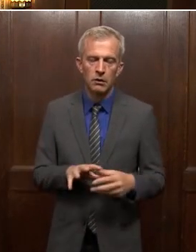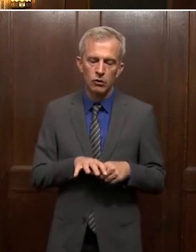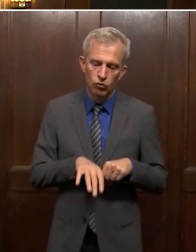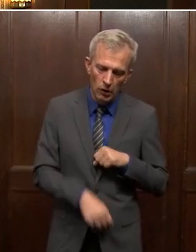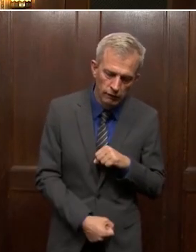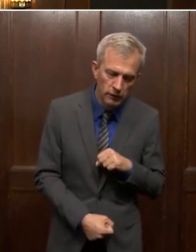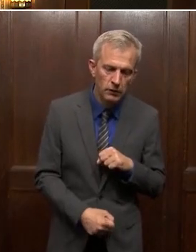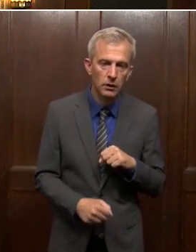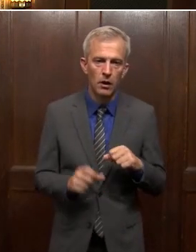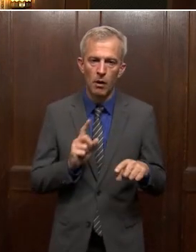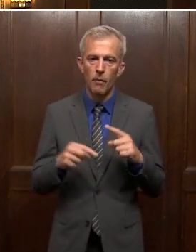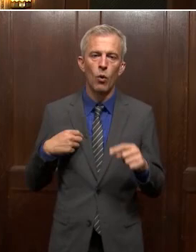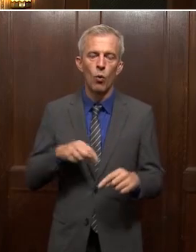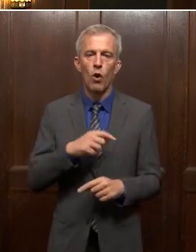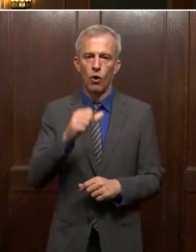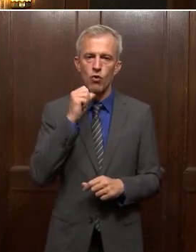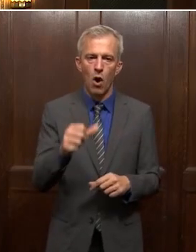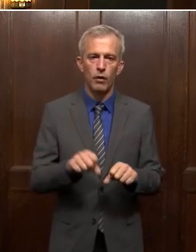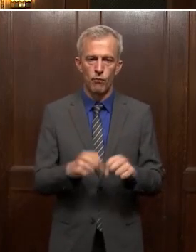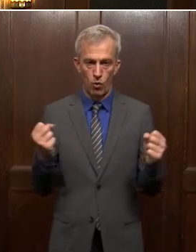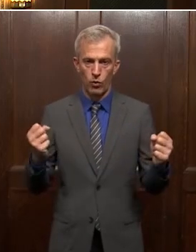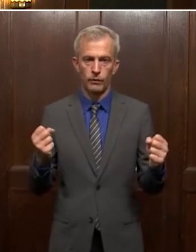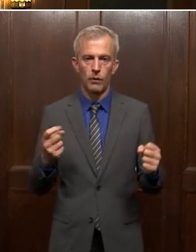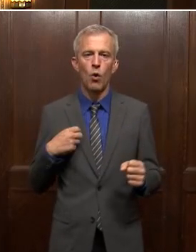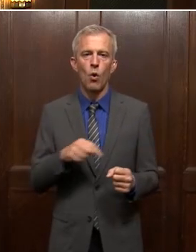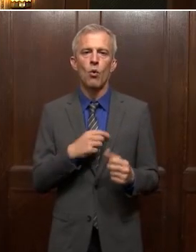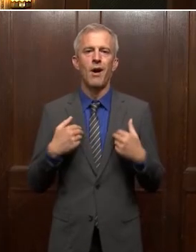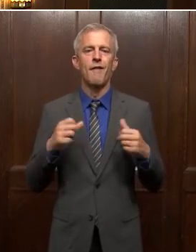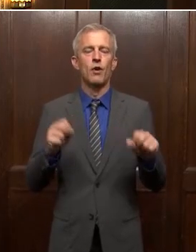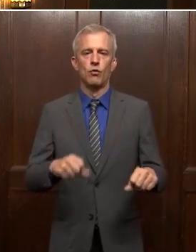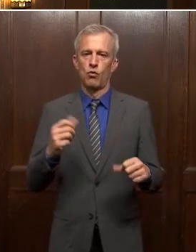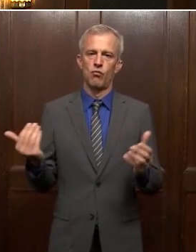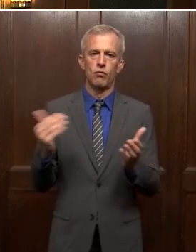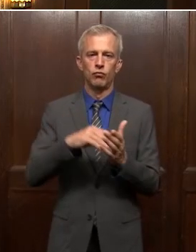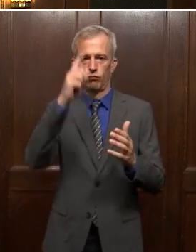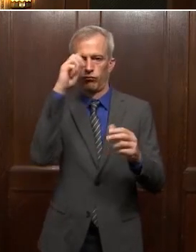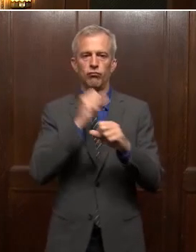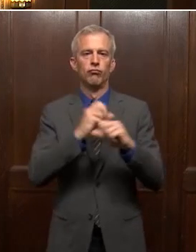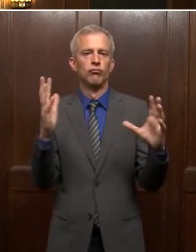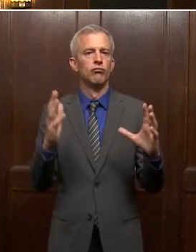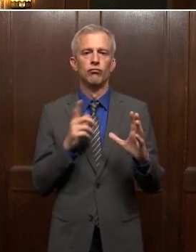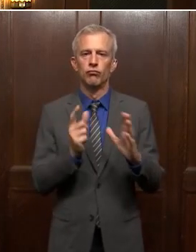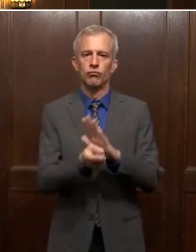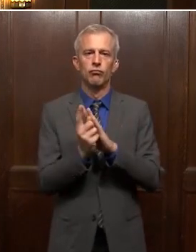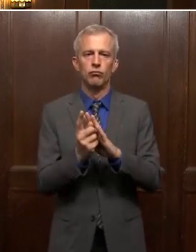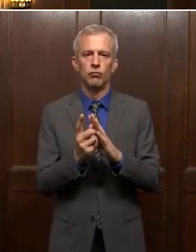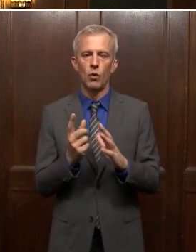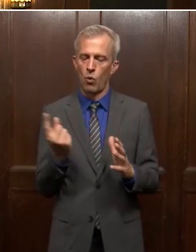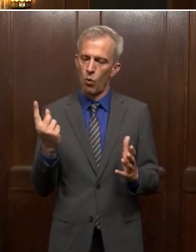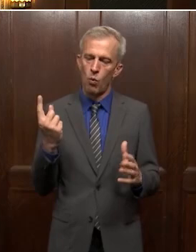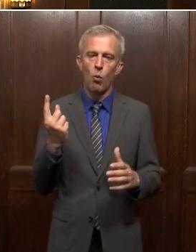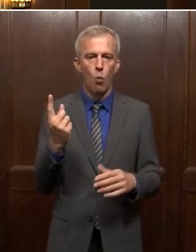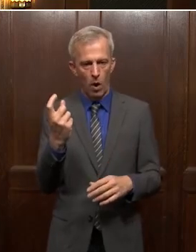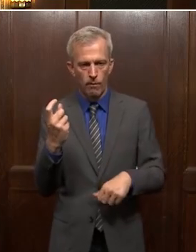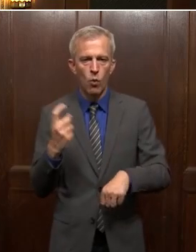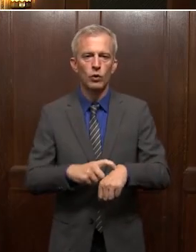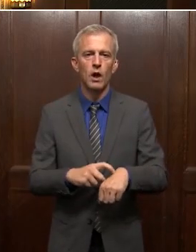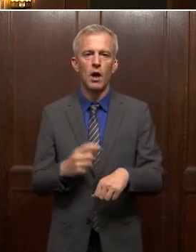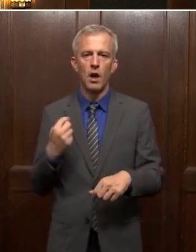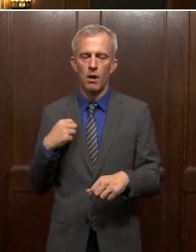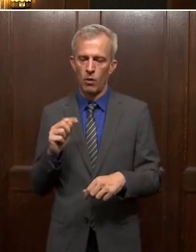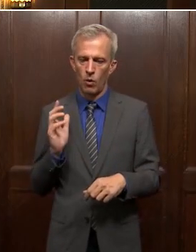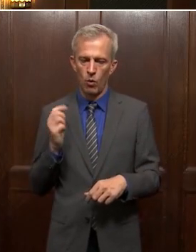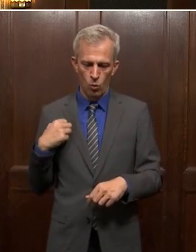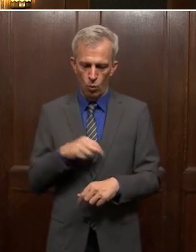we are not broken. That we have the ability to reimagine a moment in which we will once again rise and fly in